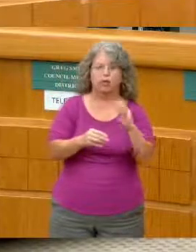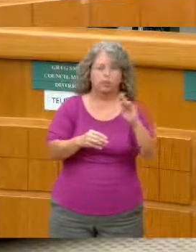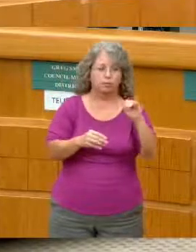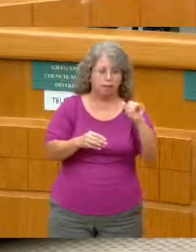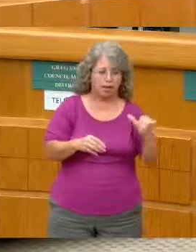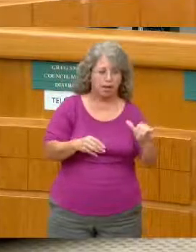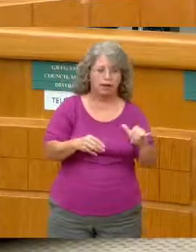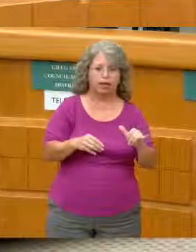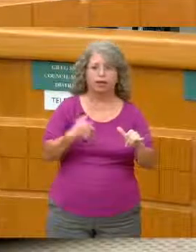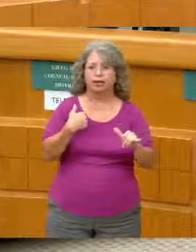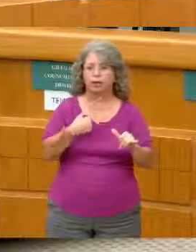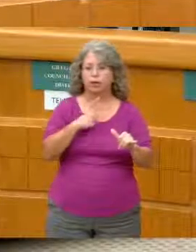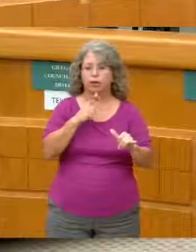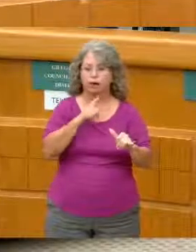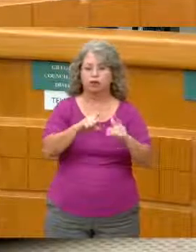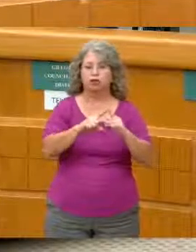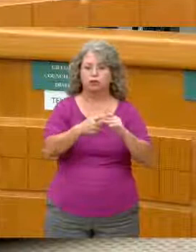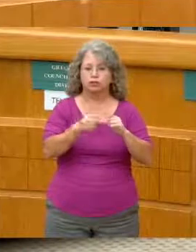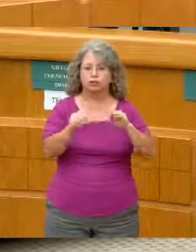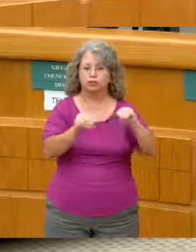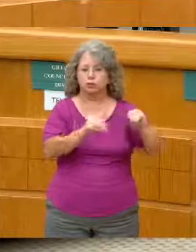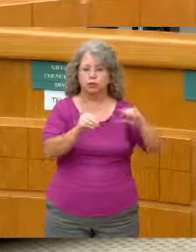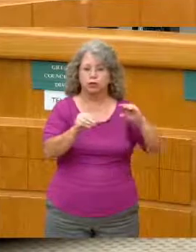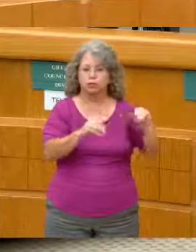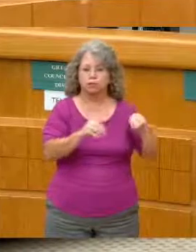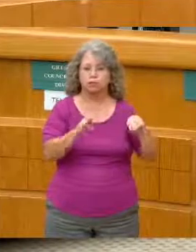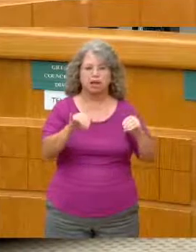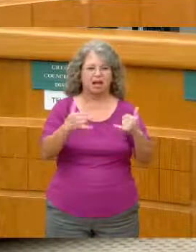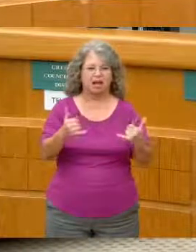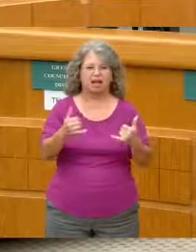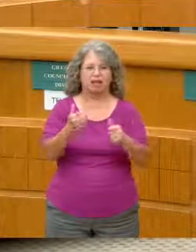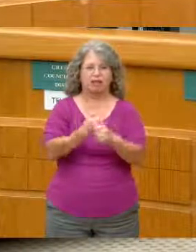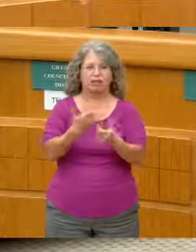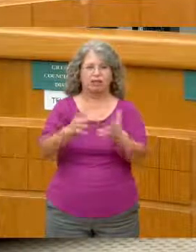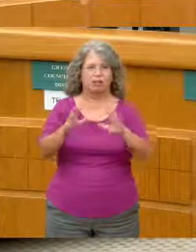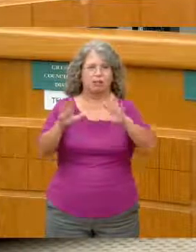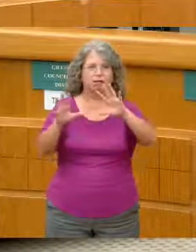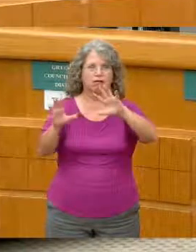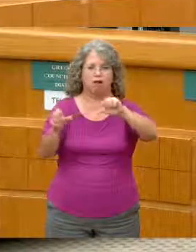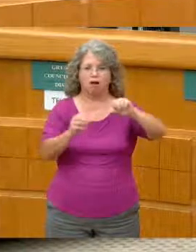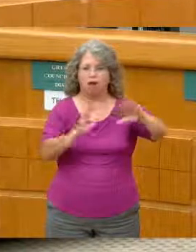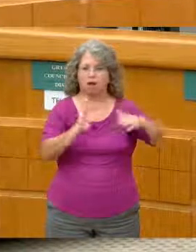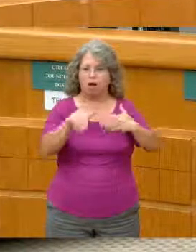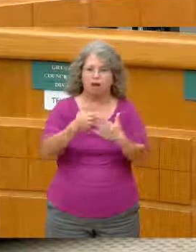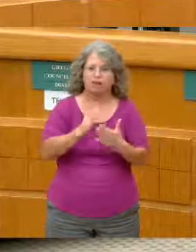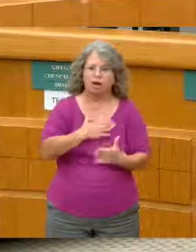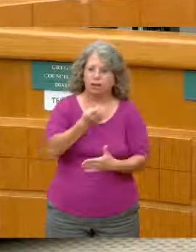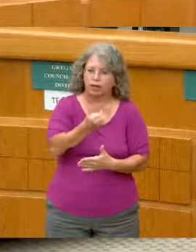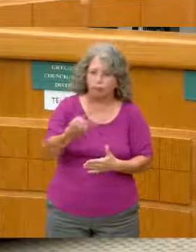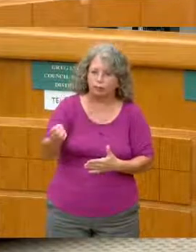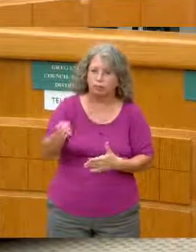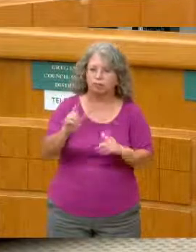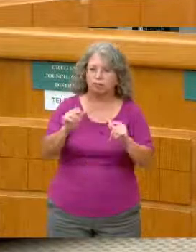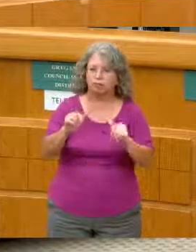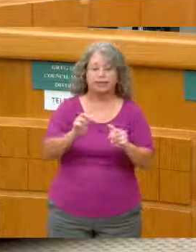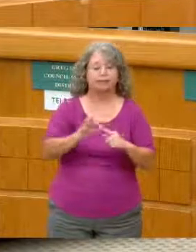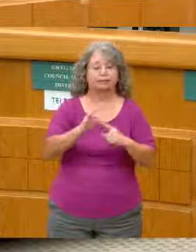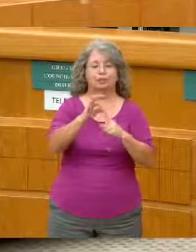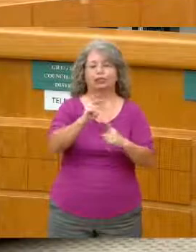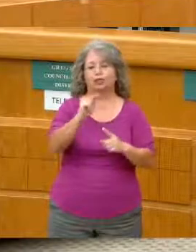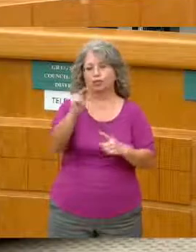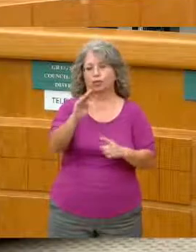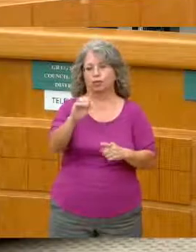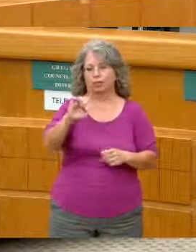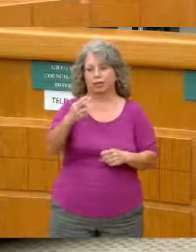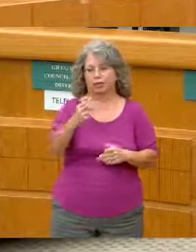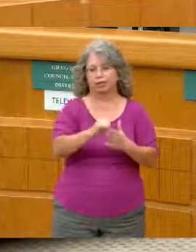well? Both. The Bay Beach is the same thing we're removing, but now everything's probably off the beach, and we'll be monitoring those as well. Yeah,